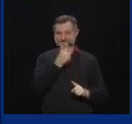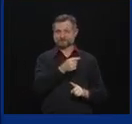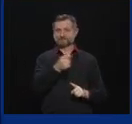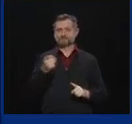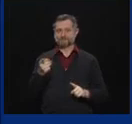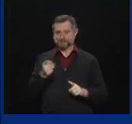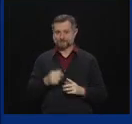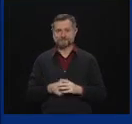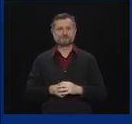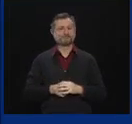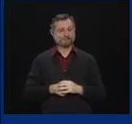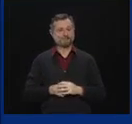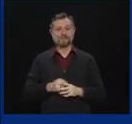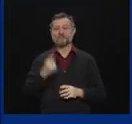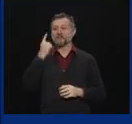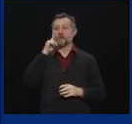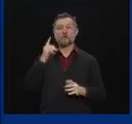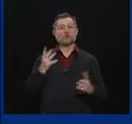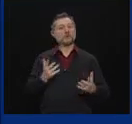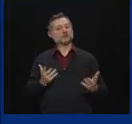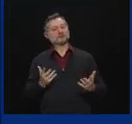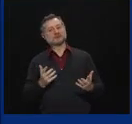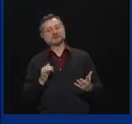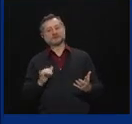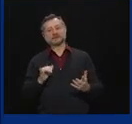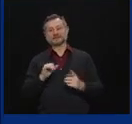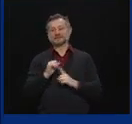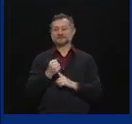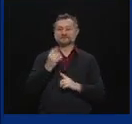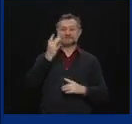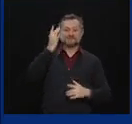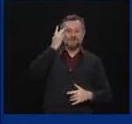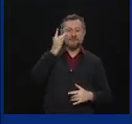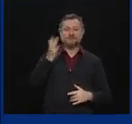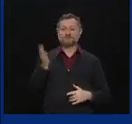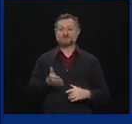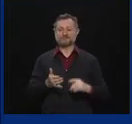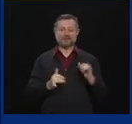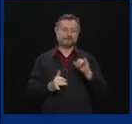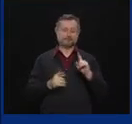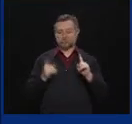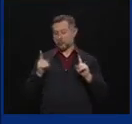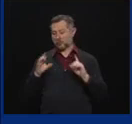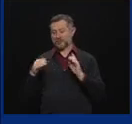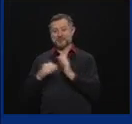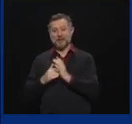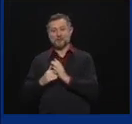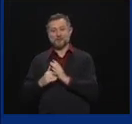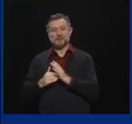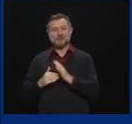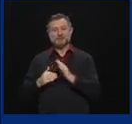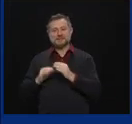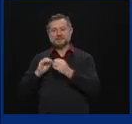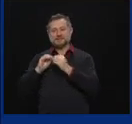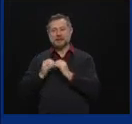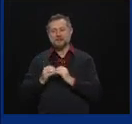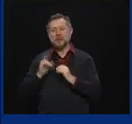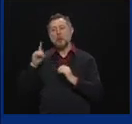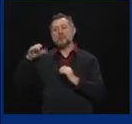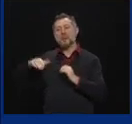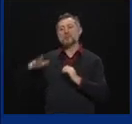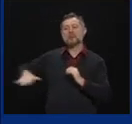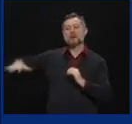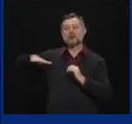the cases per 100,000, it's another way of looking at the numbers. It's a high number. We talked about these numbers when we were doing the control room